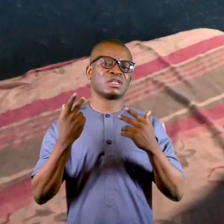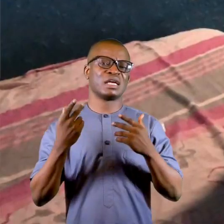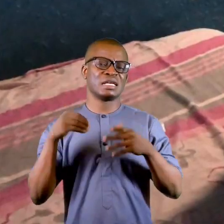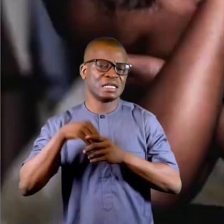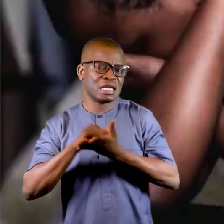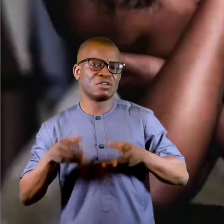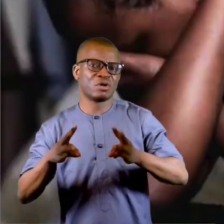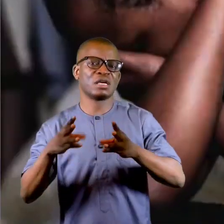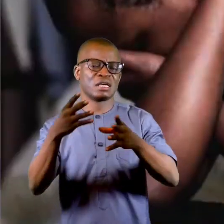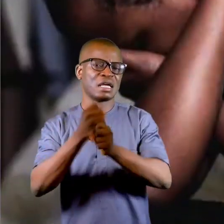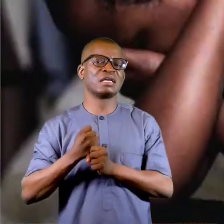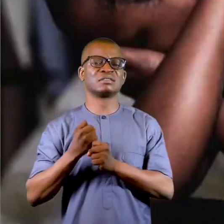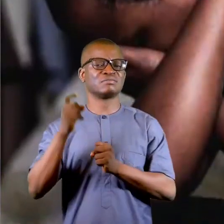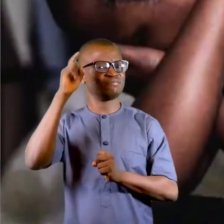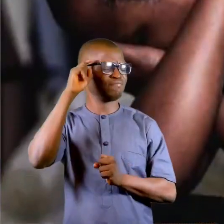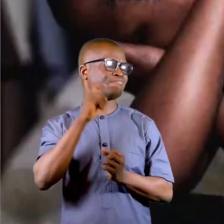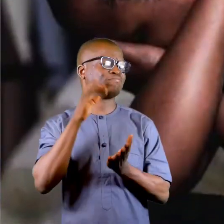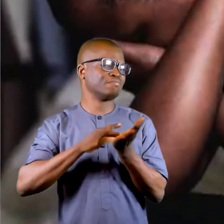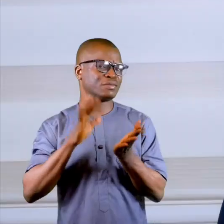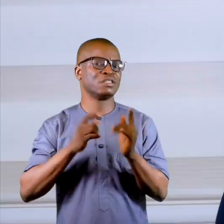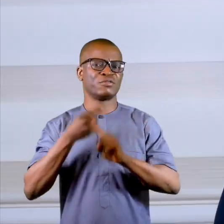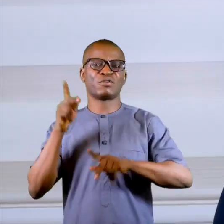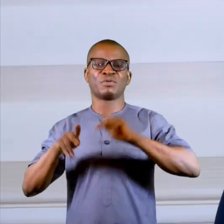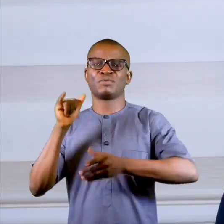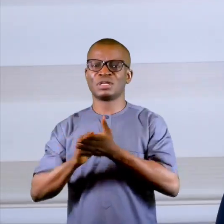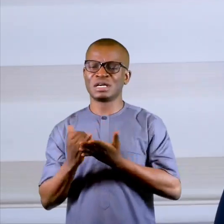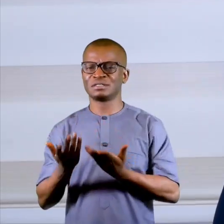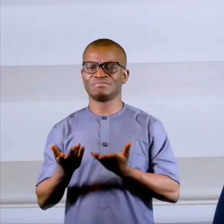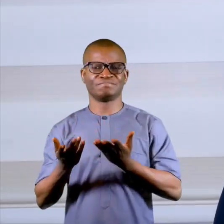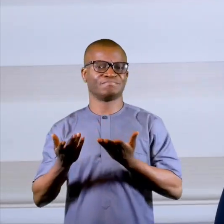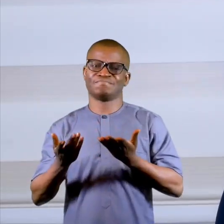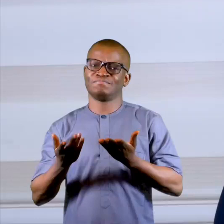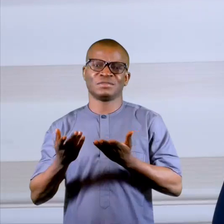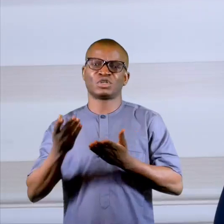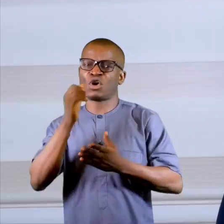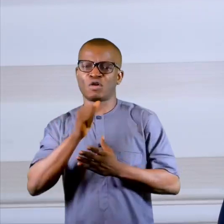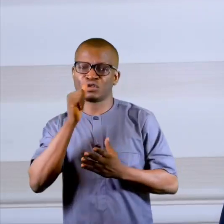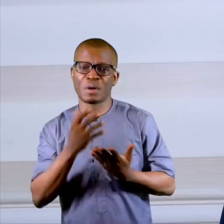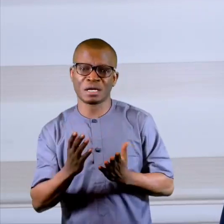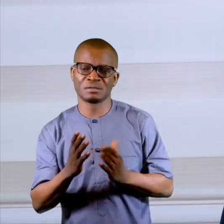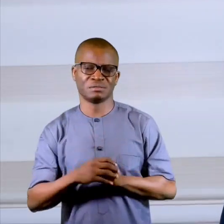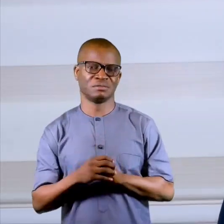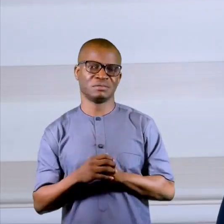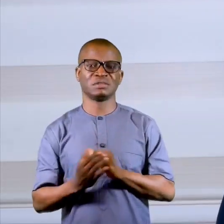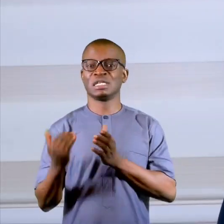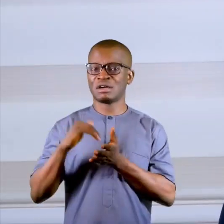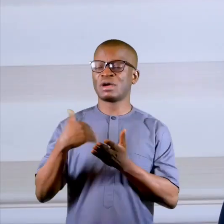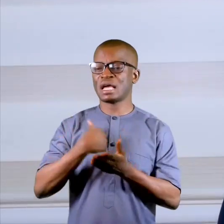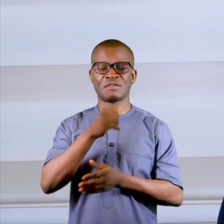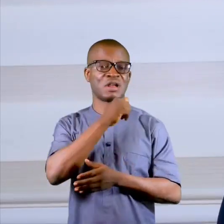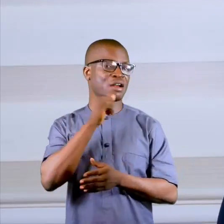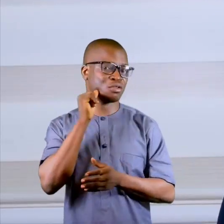sexually exploited. From these people who patronize these bars. And then you also have agricultural